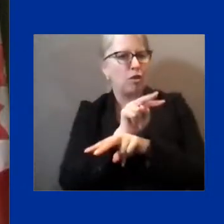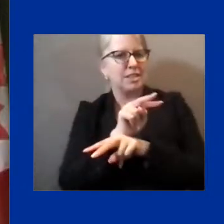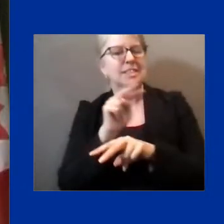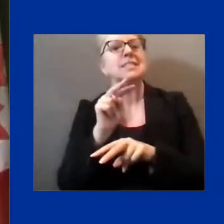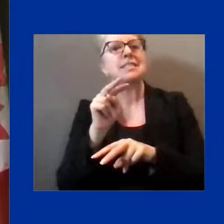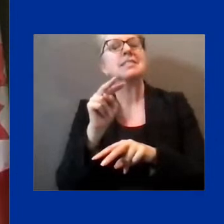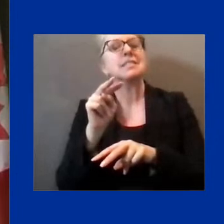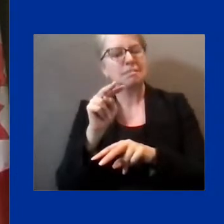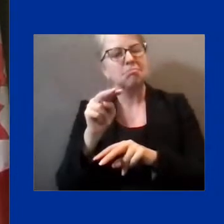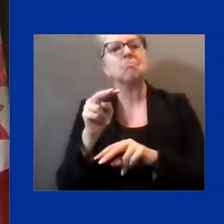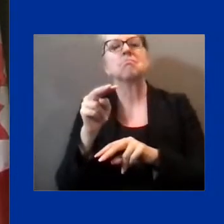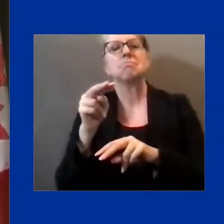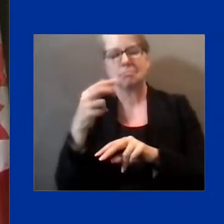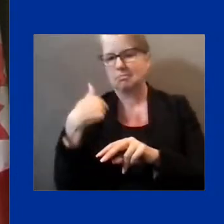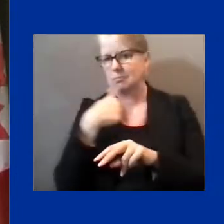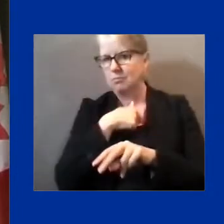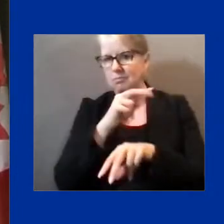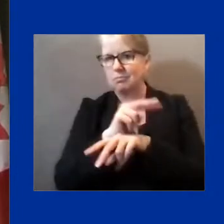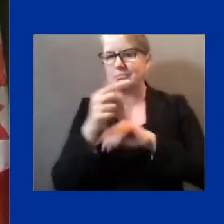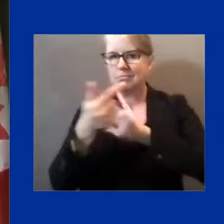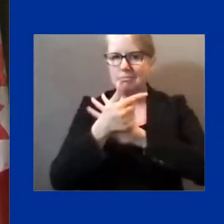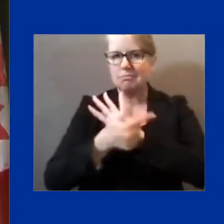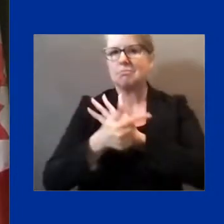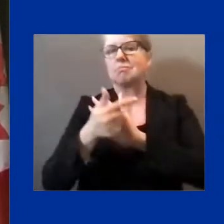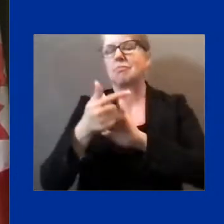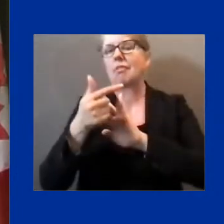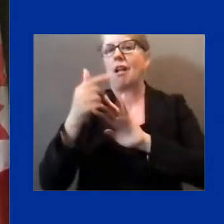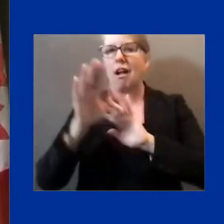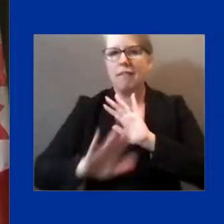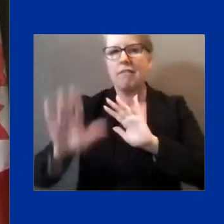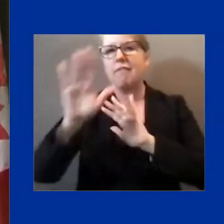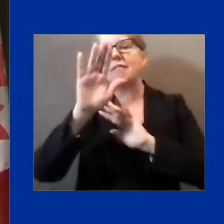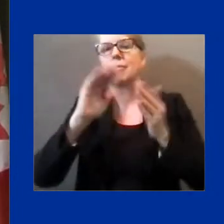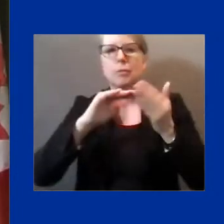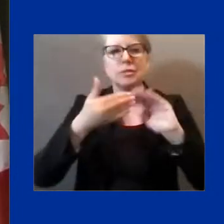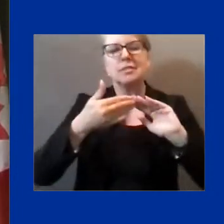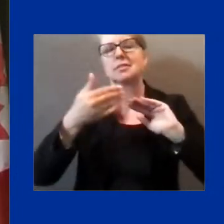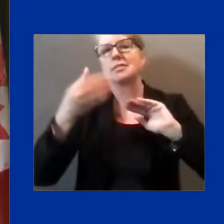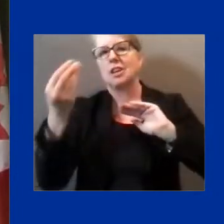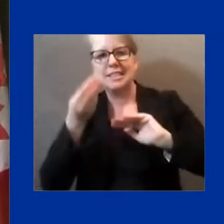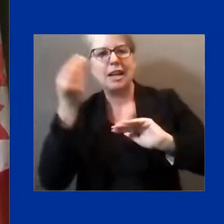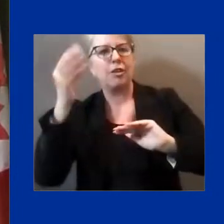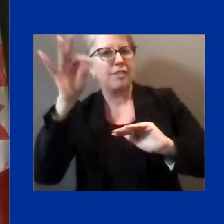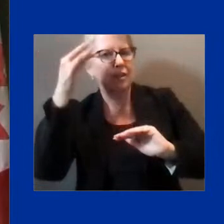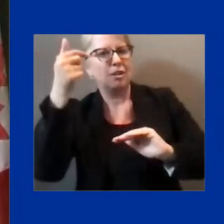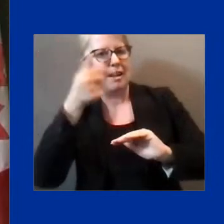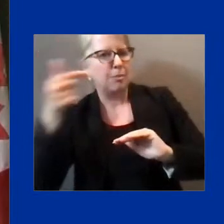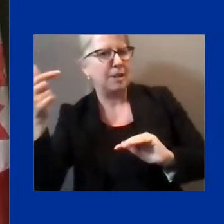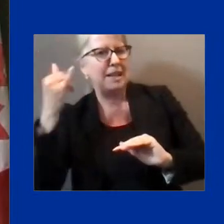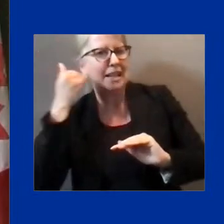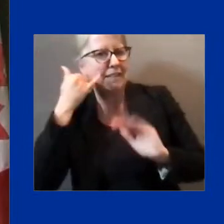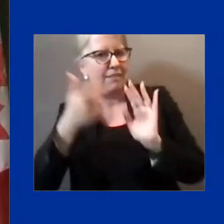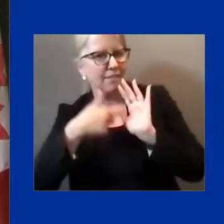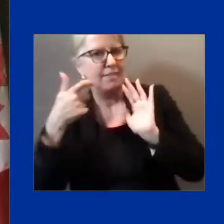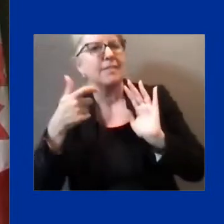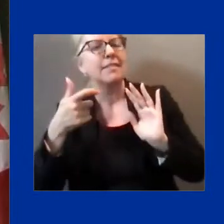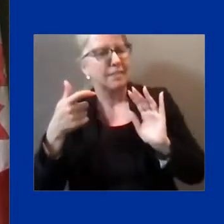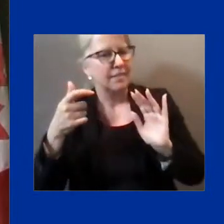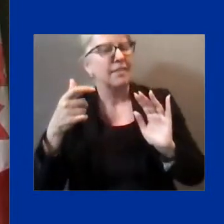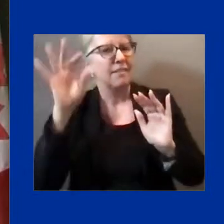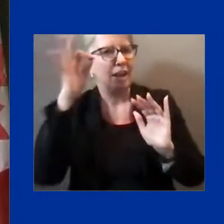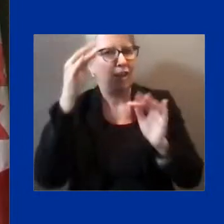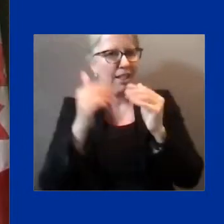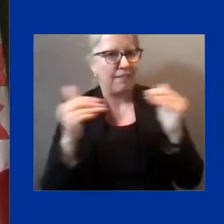the laws and regulations of the province of Ontario and the municipality or the federal government if there's laws that we enforce at the federal